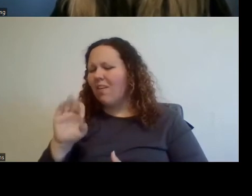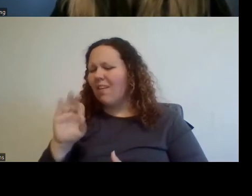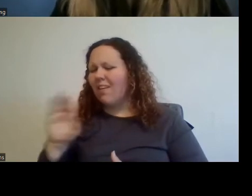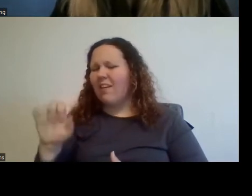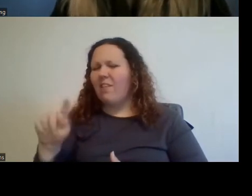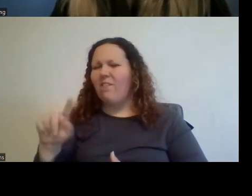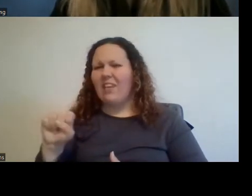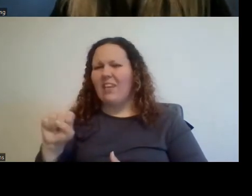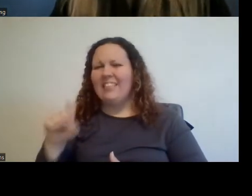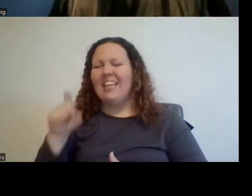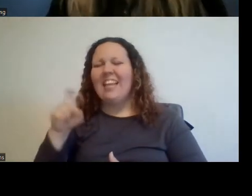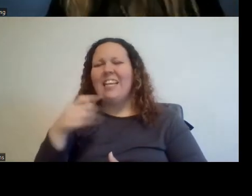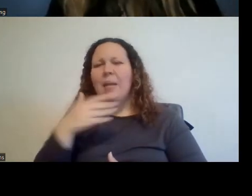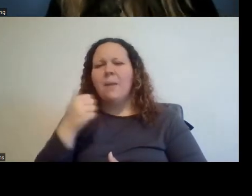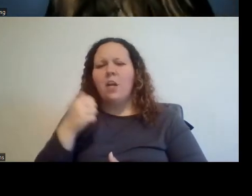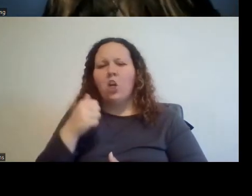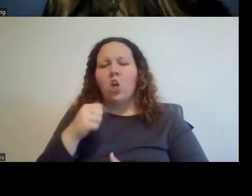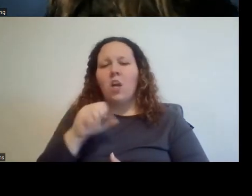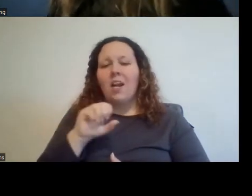noise ratio